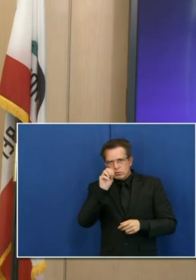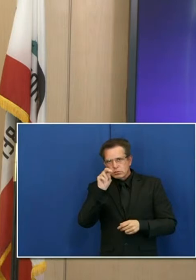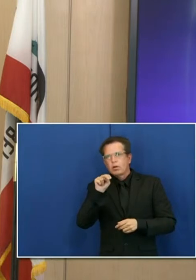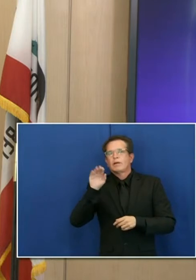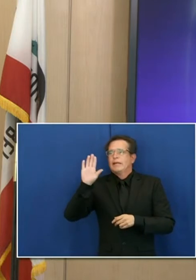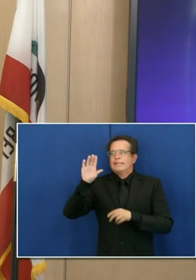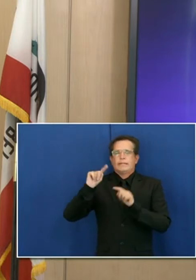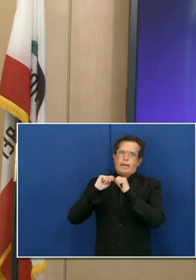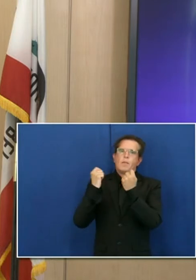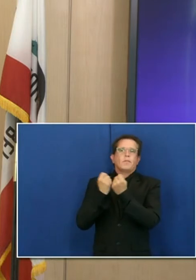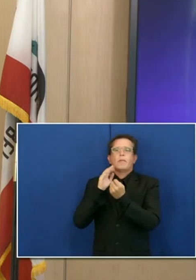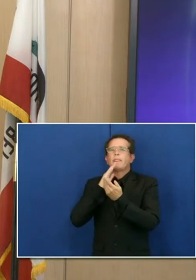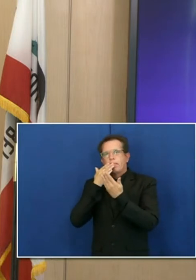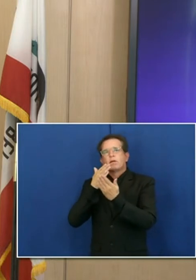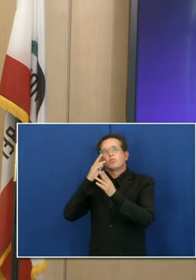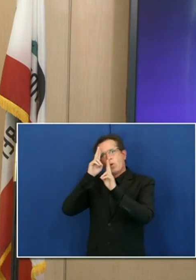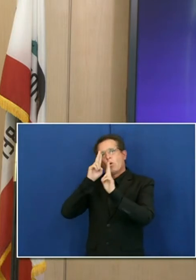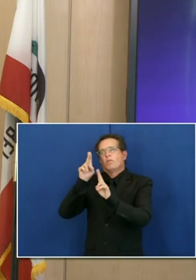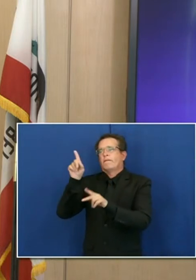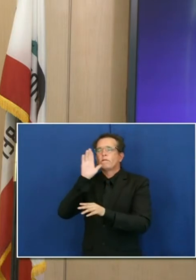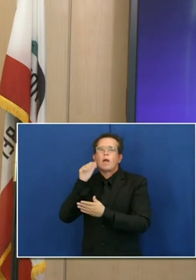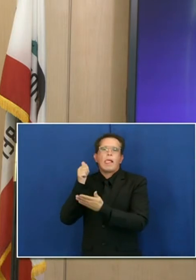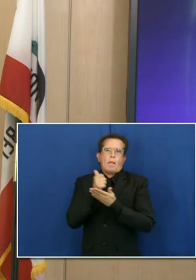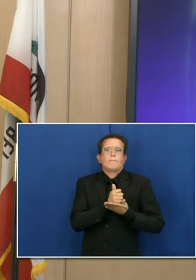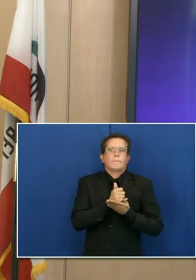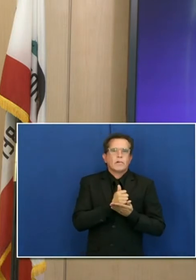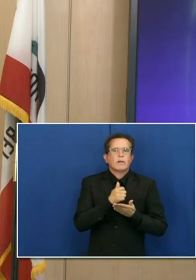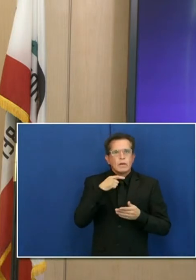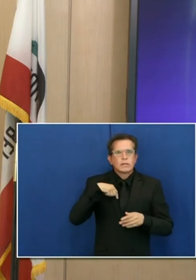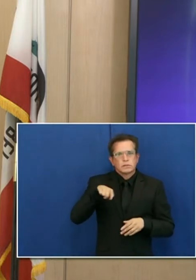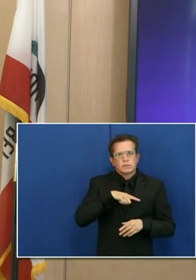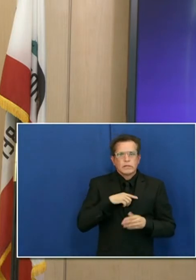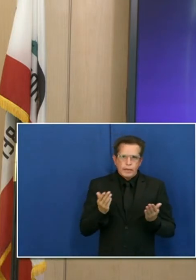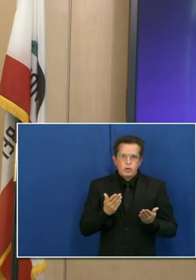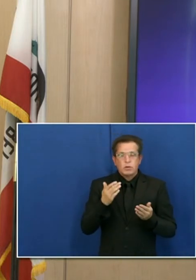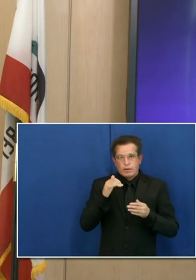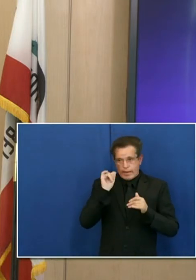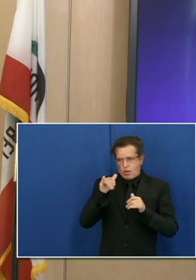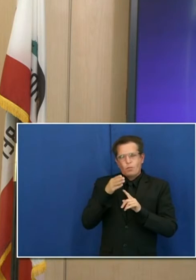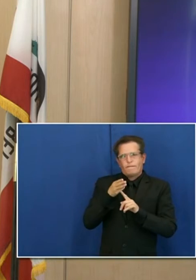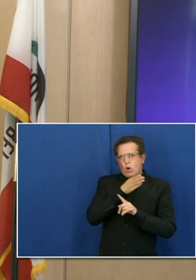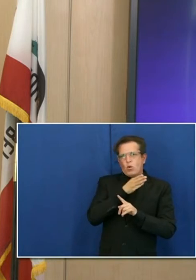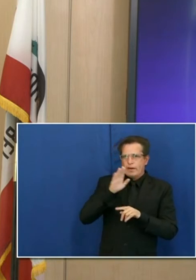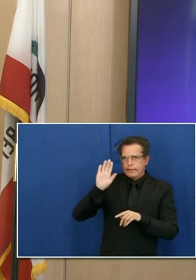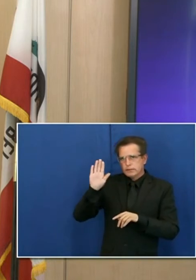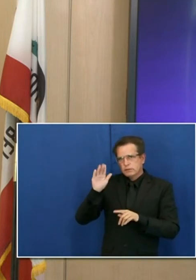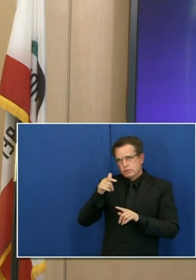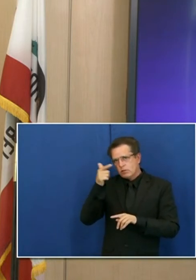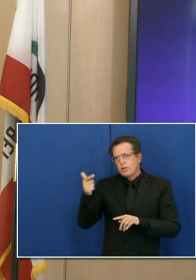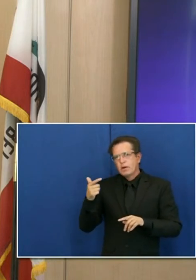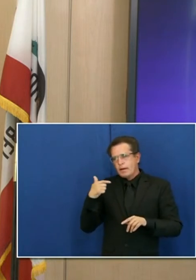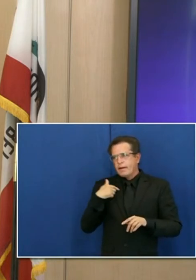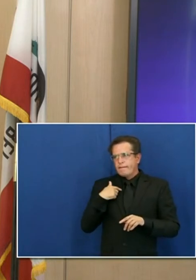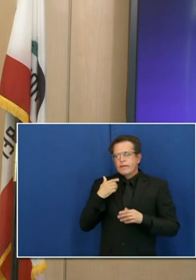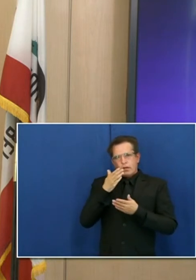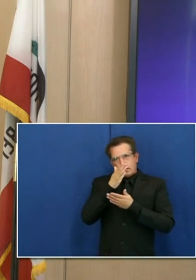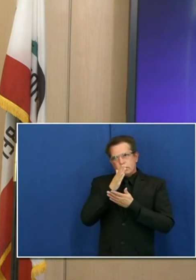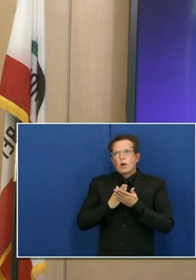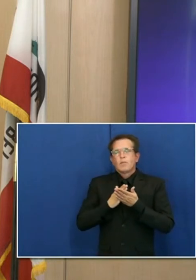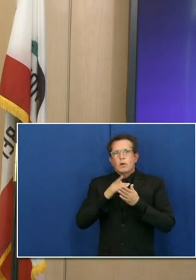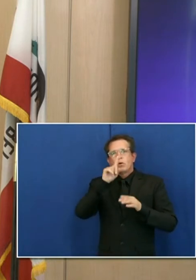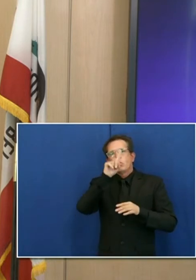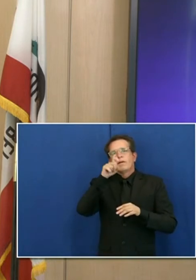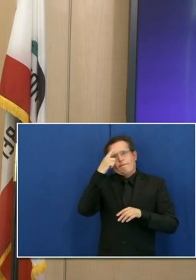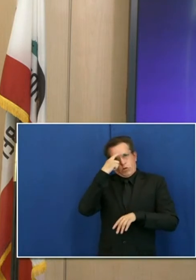everything that they are doing. Before we head to him, one quick update. There have been a number of questions around issues of vaccine